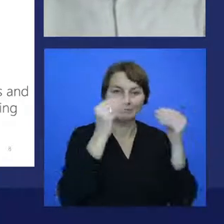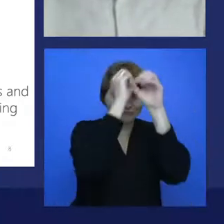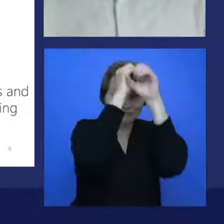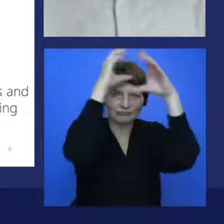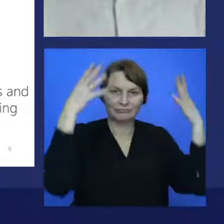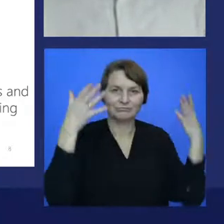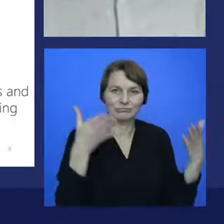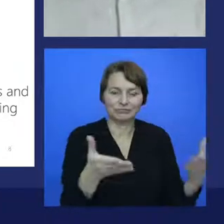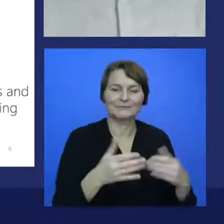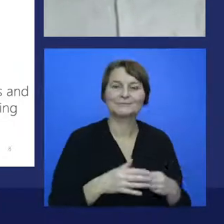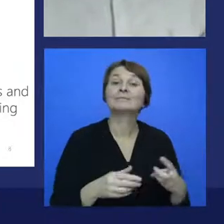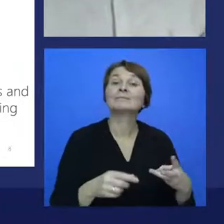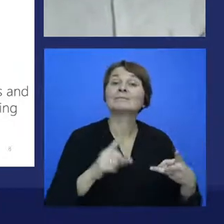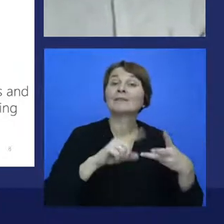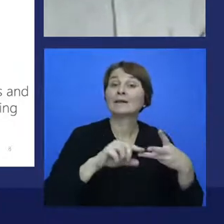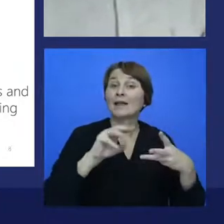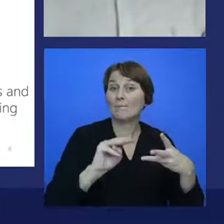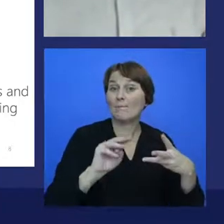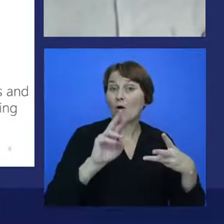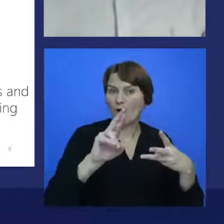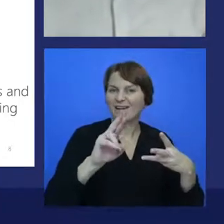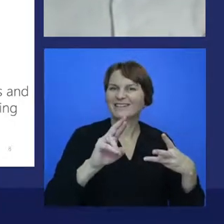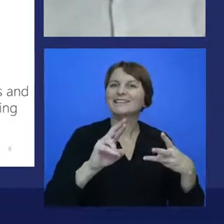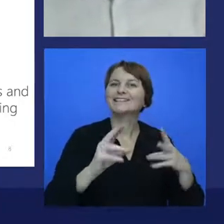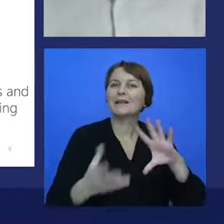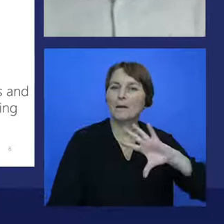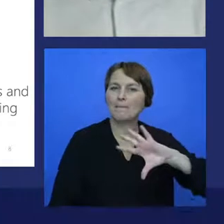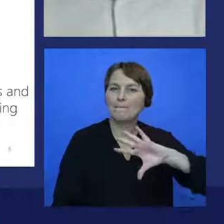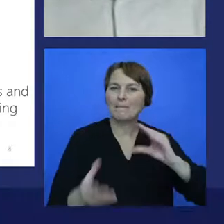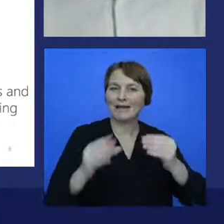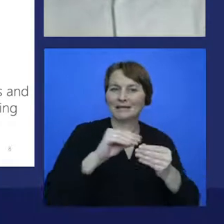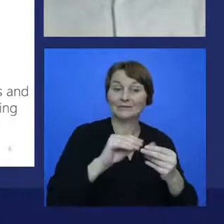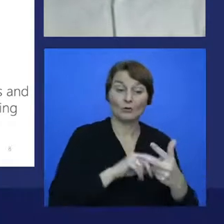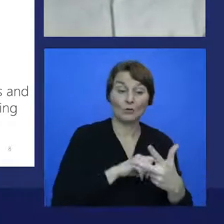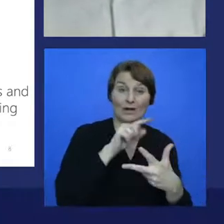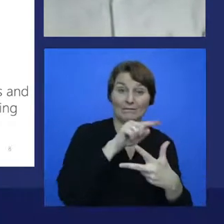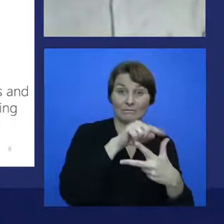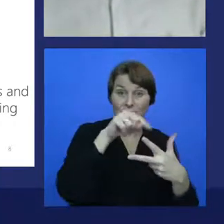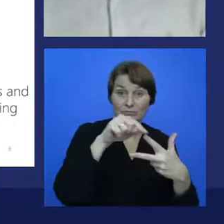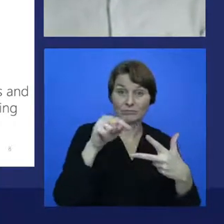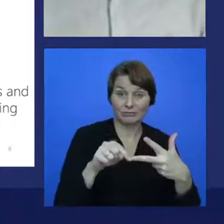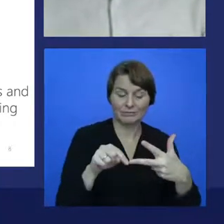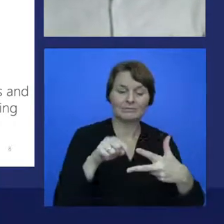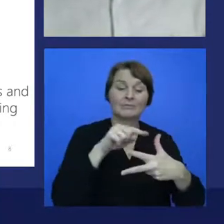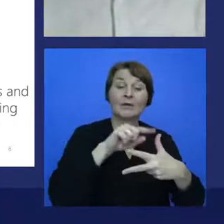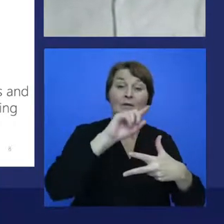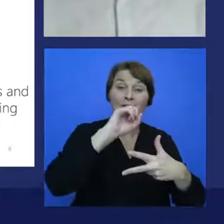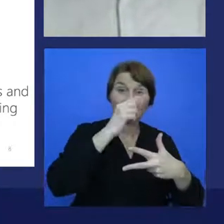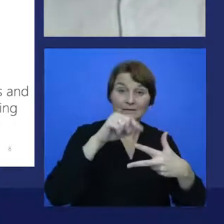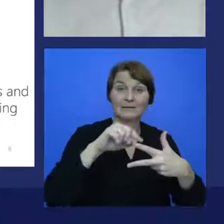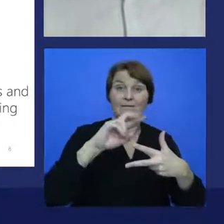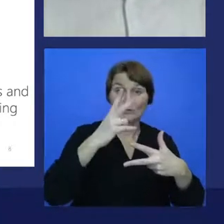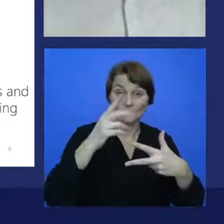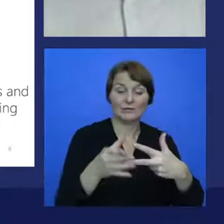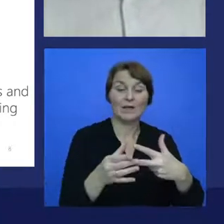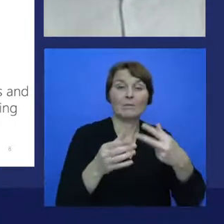reality, which is a kind of a combination of the first two. So we're using elements of real objects, we're using elements